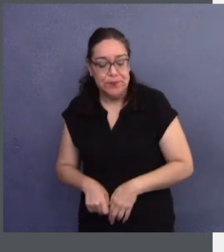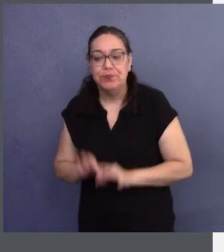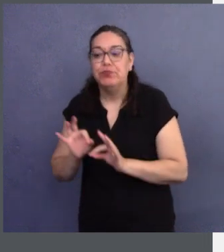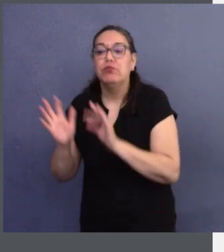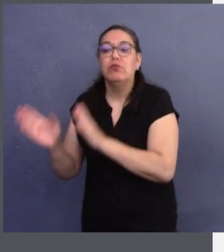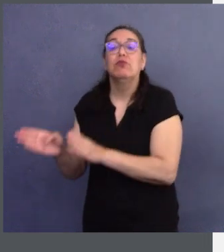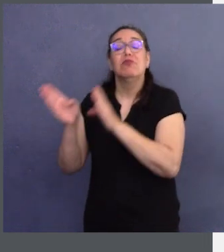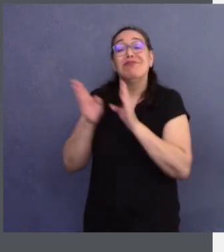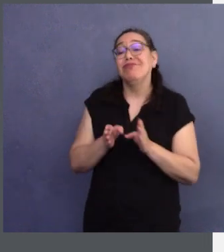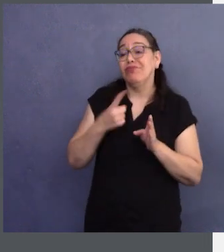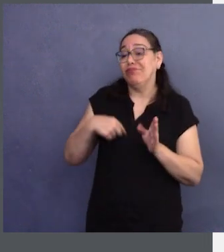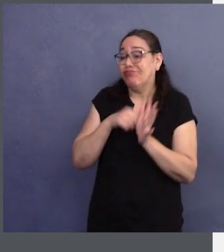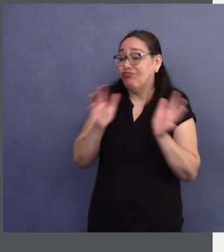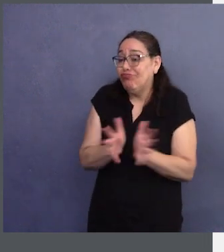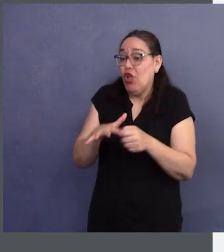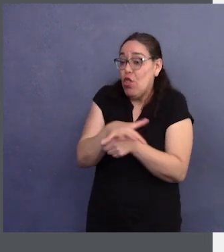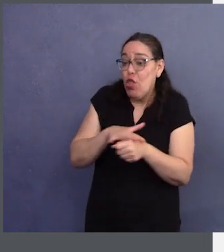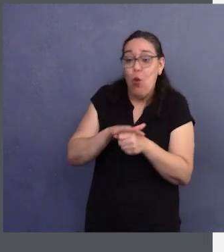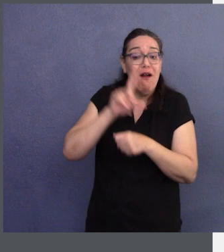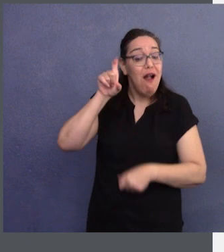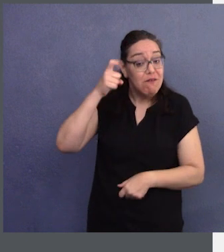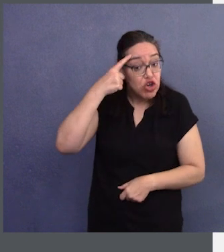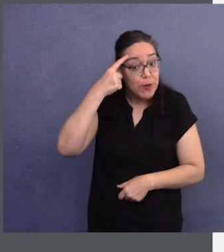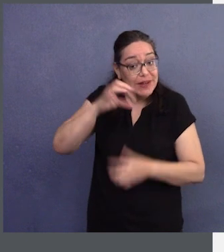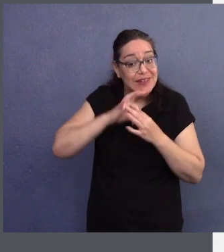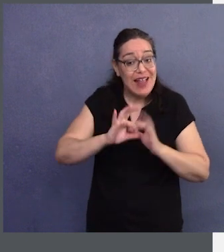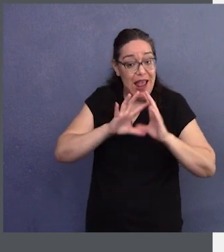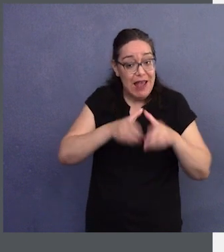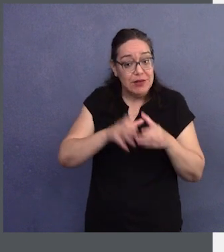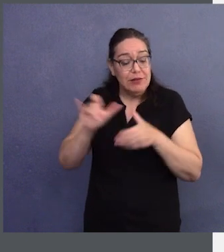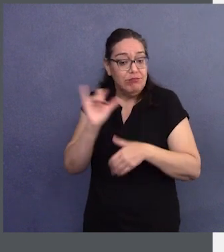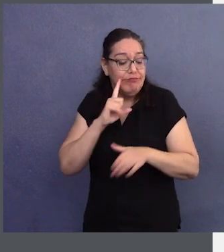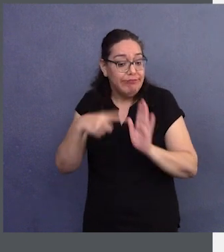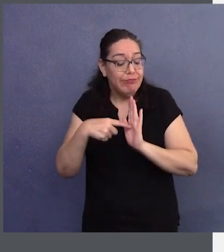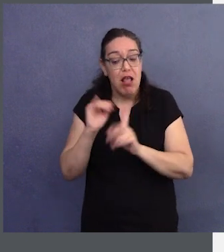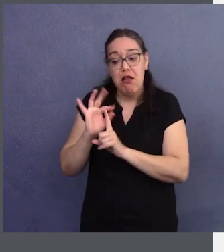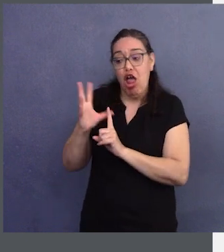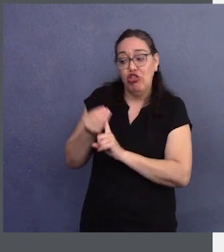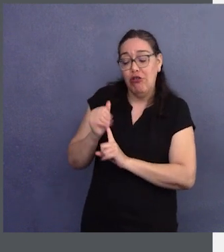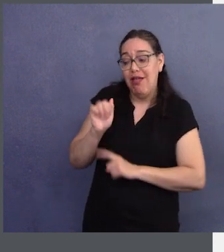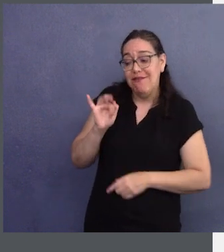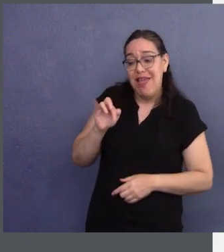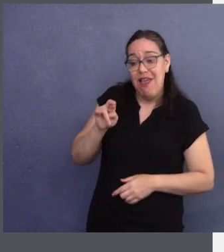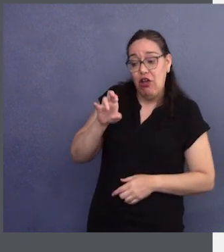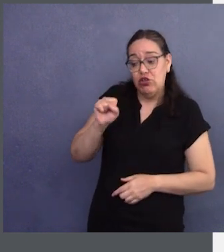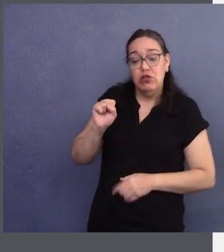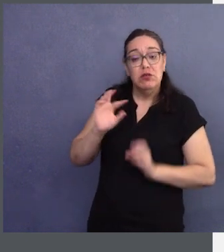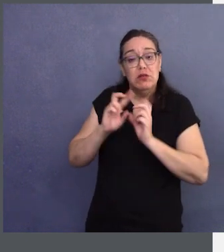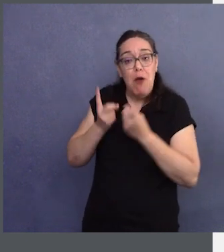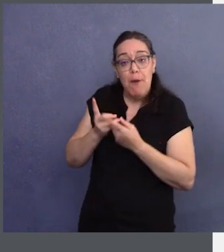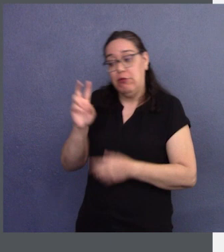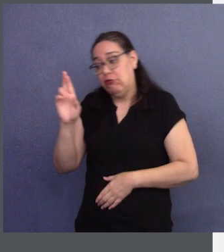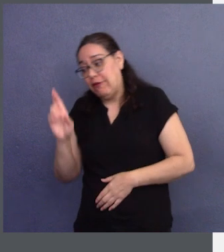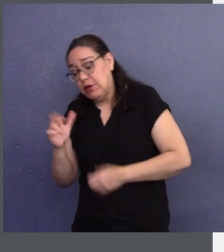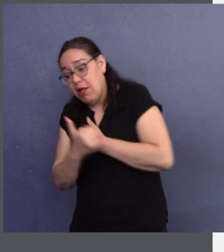We are encouraging local government entities such as cultural affairs departments of either